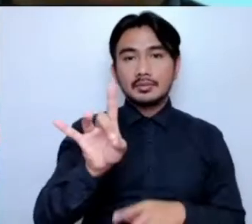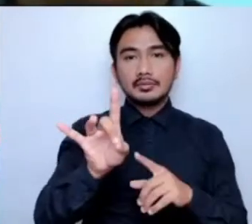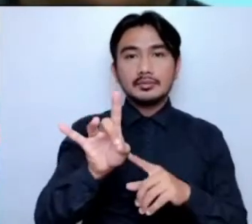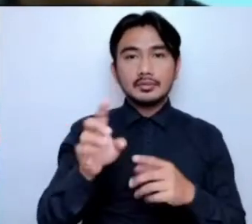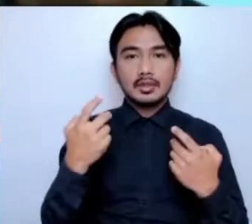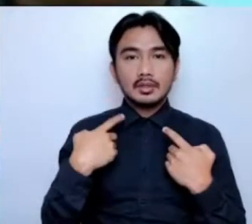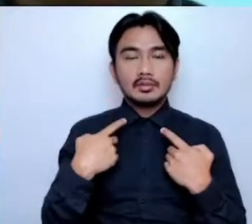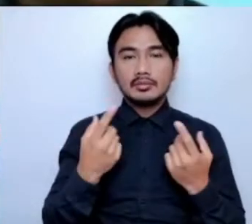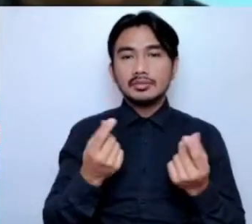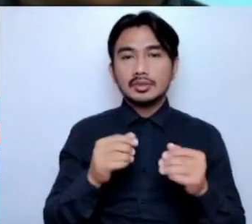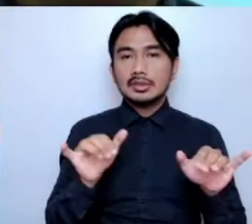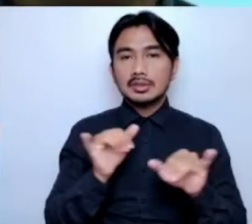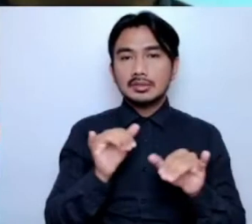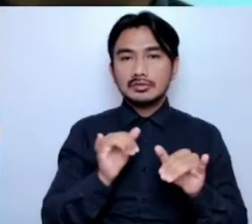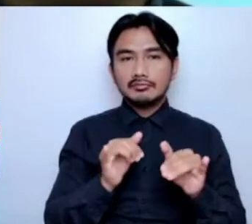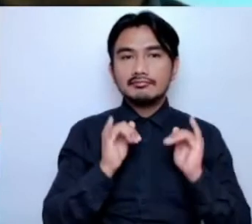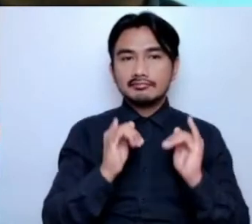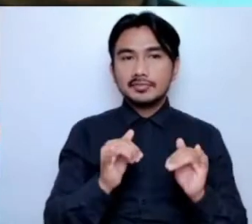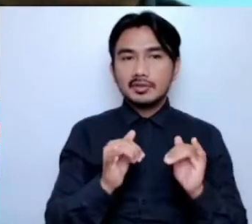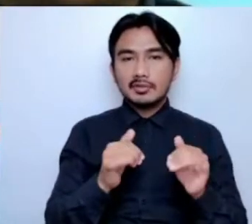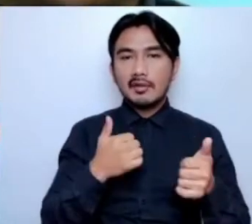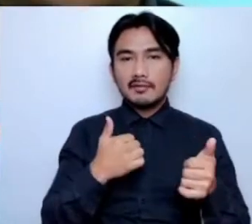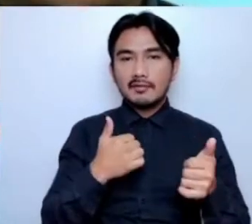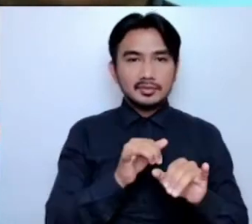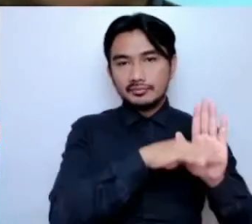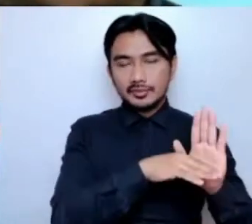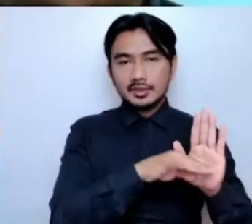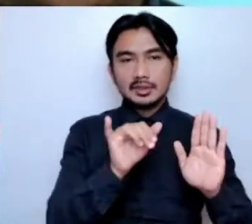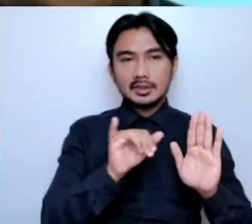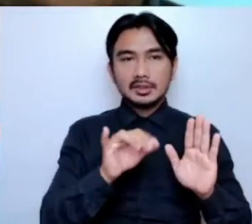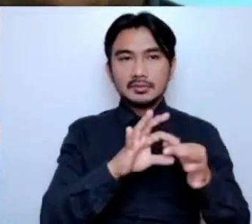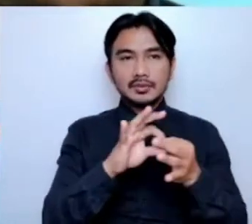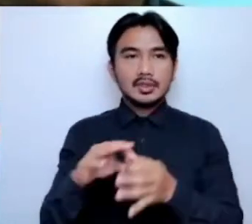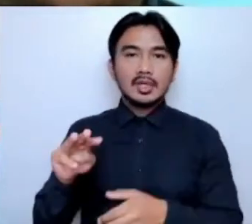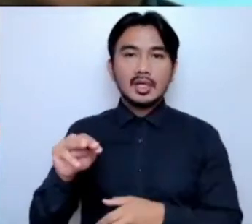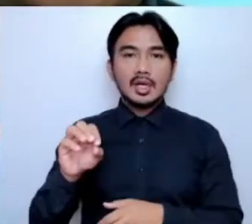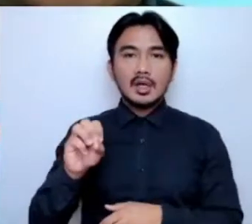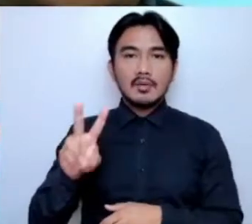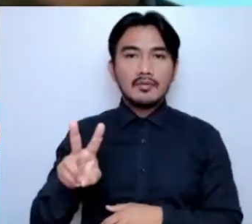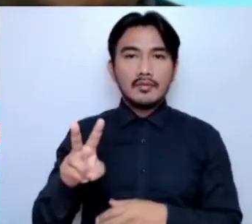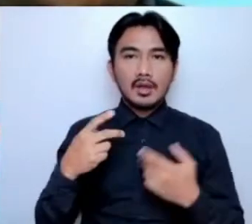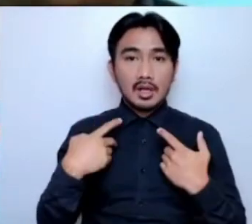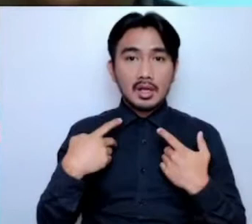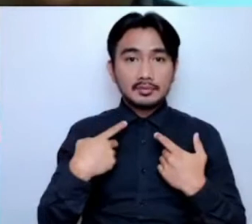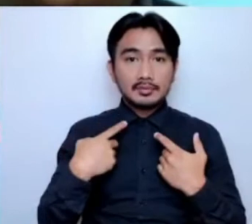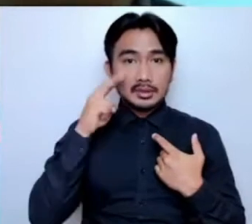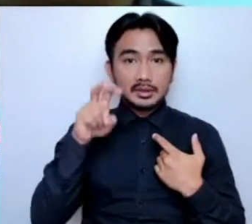same logic in the submission of MOV, and you are seeing here on your screen the differences in